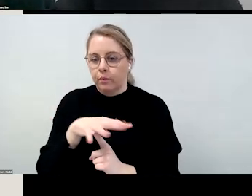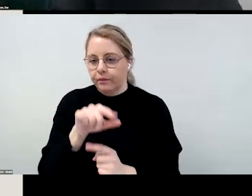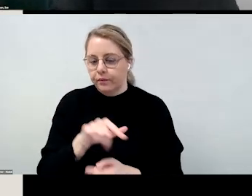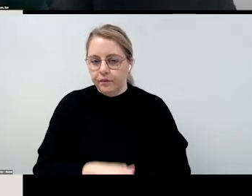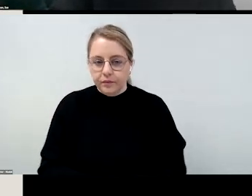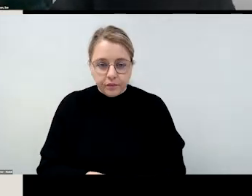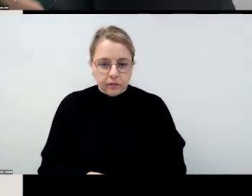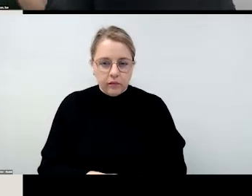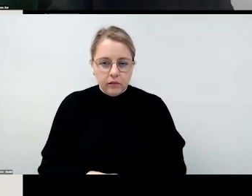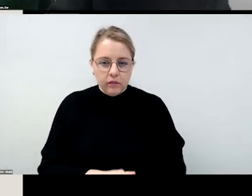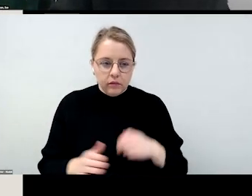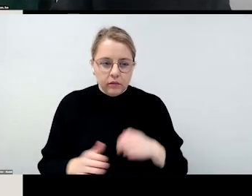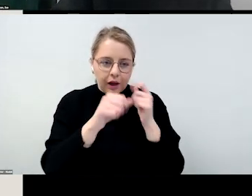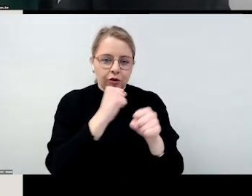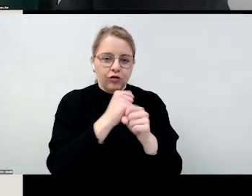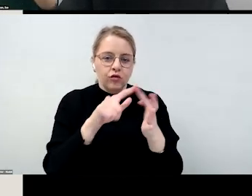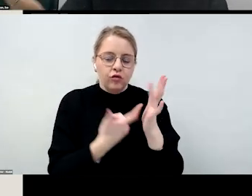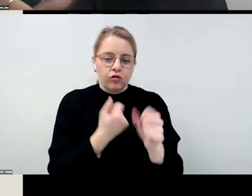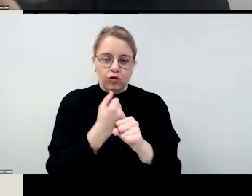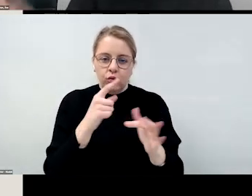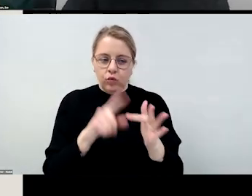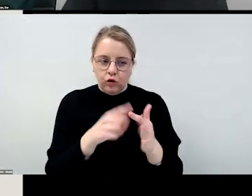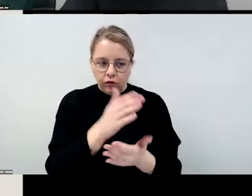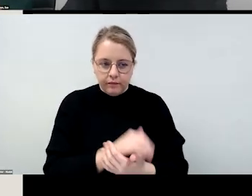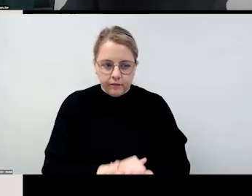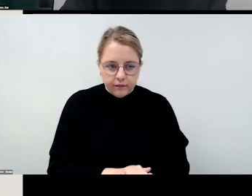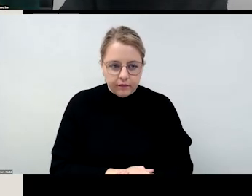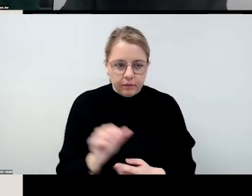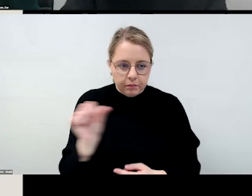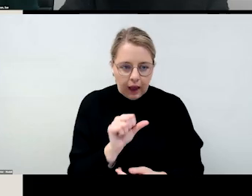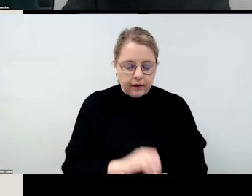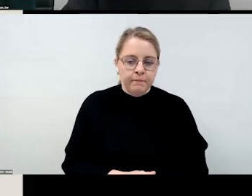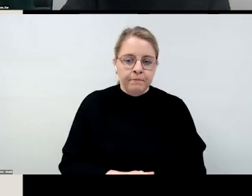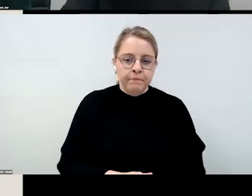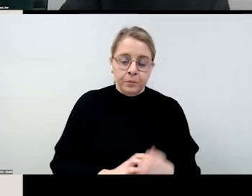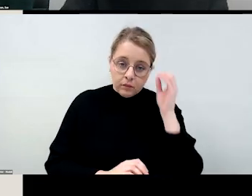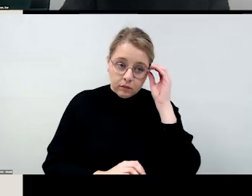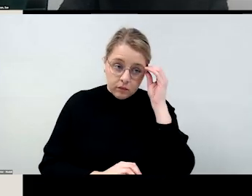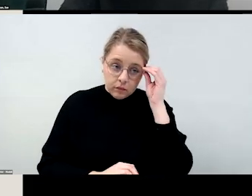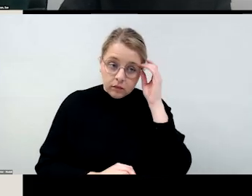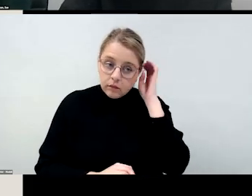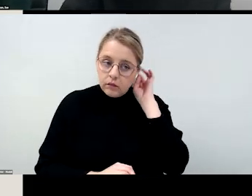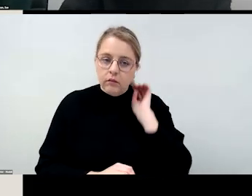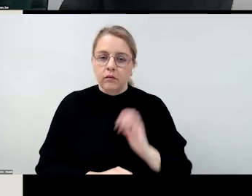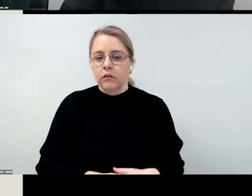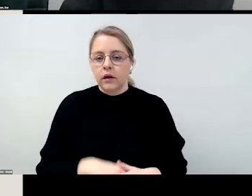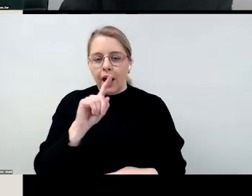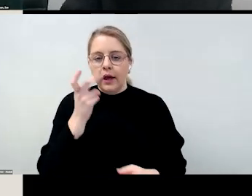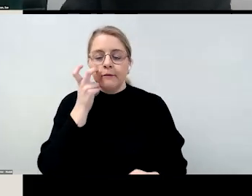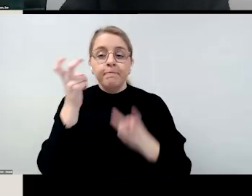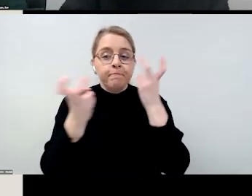So let's go back to George's story. In this next stage of the healthcare journey, I'd like you to think about George's capacity to